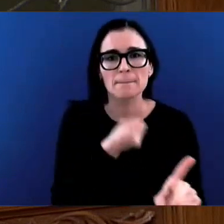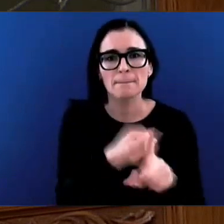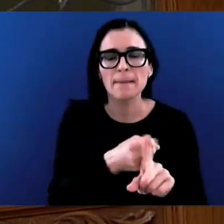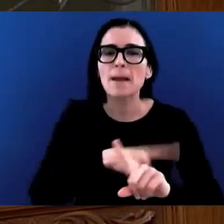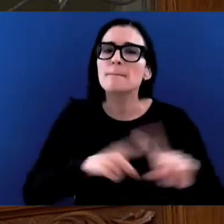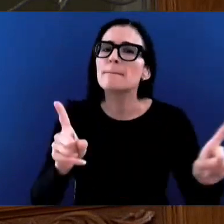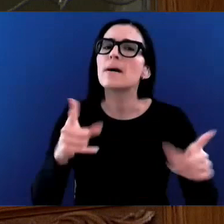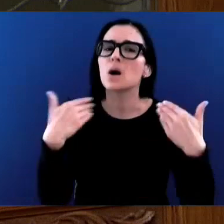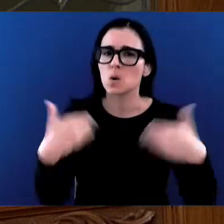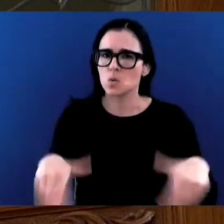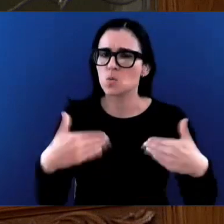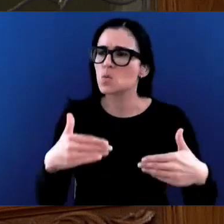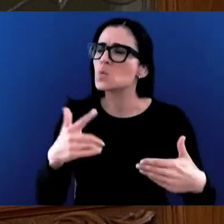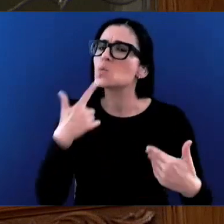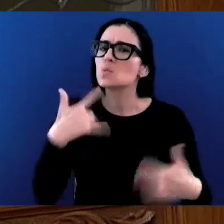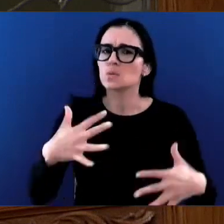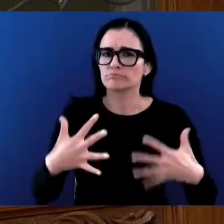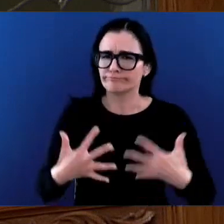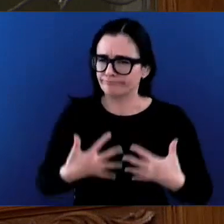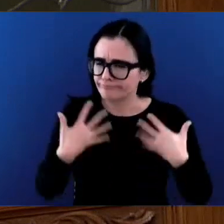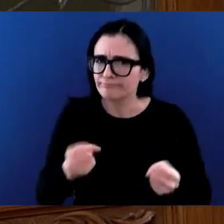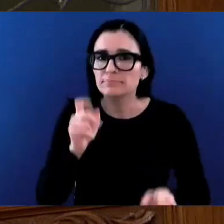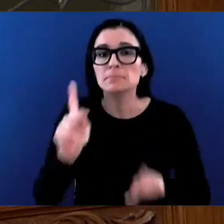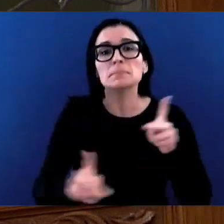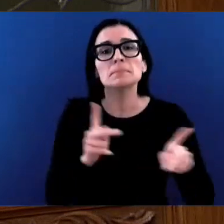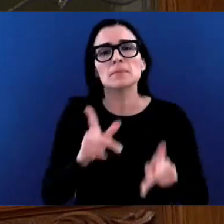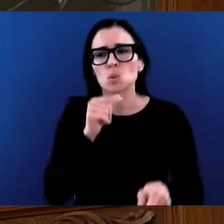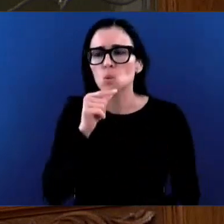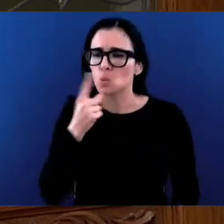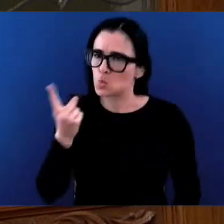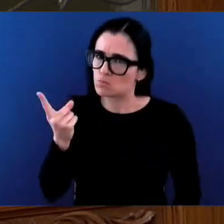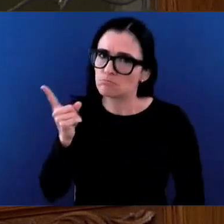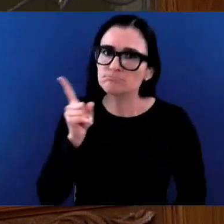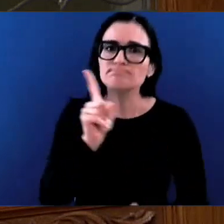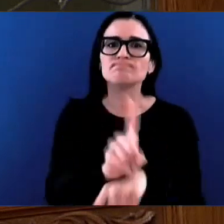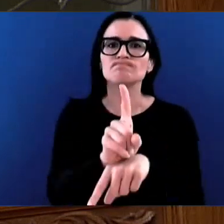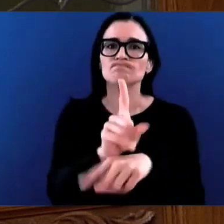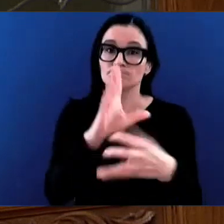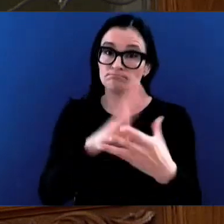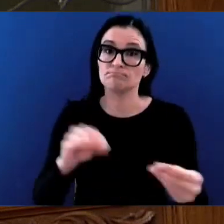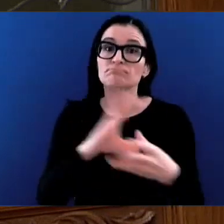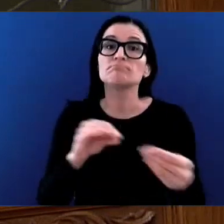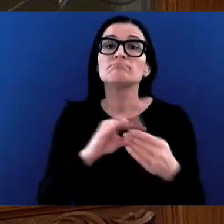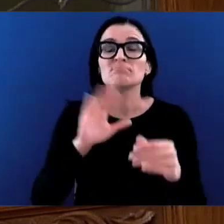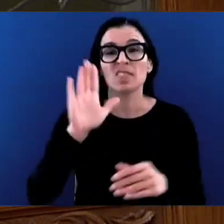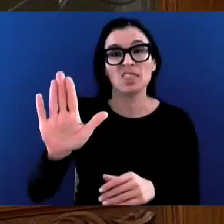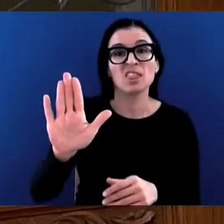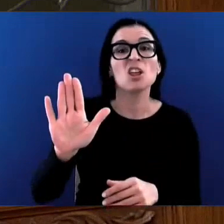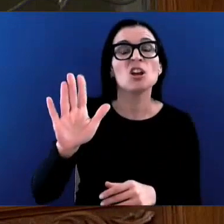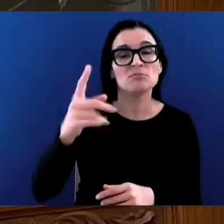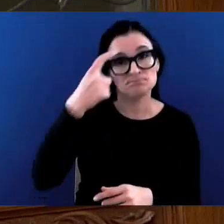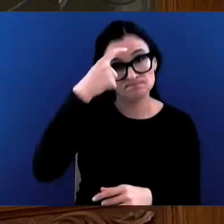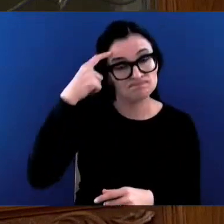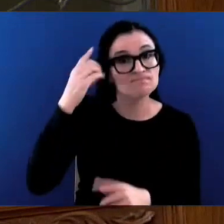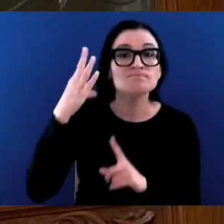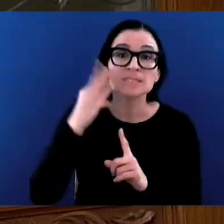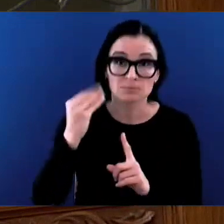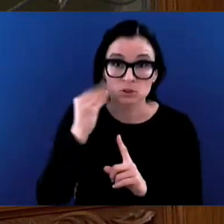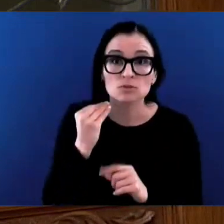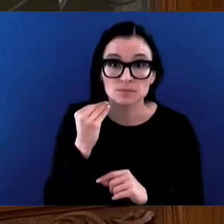and their families to come forward and talk about the trauma they've experienced, and we know that not everyone feels safe enough to do